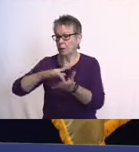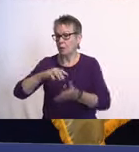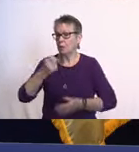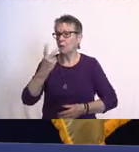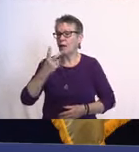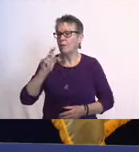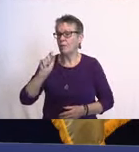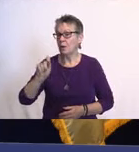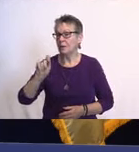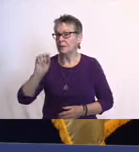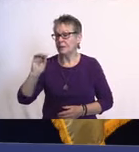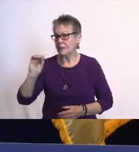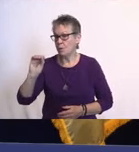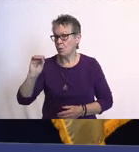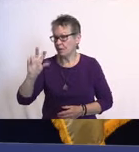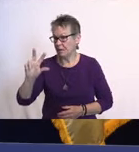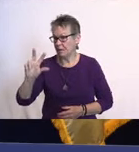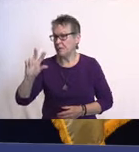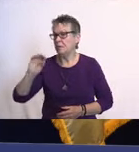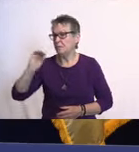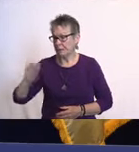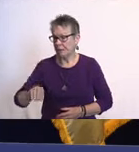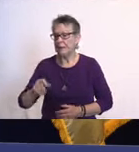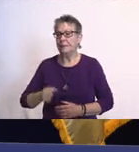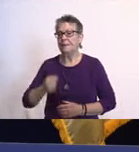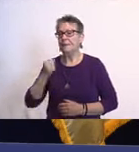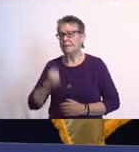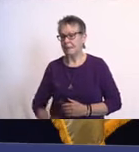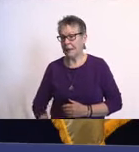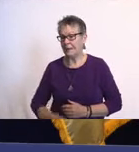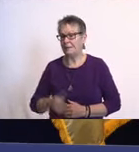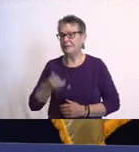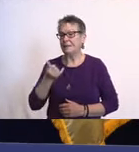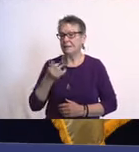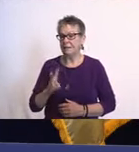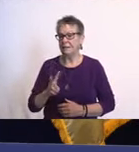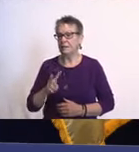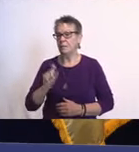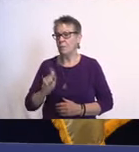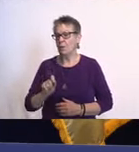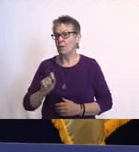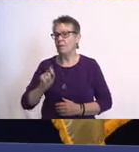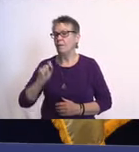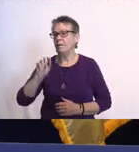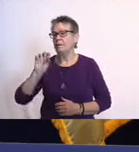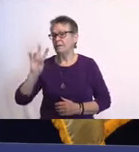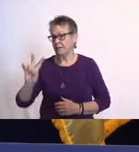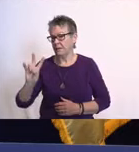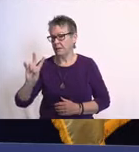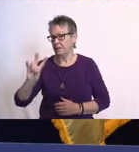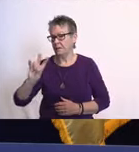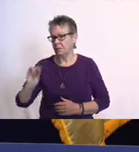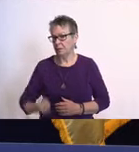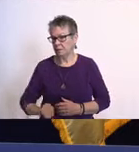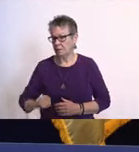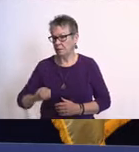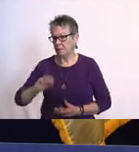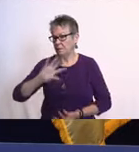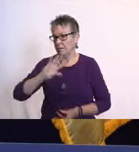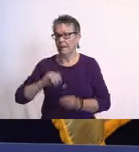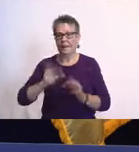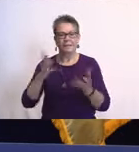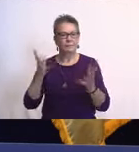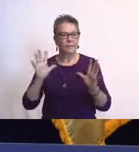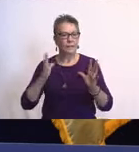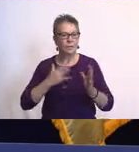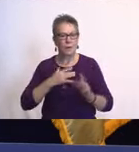12.03%. In the southern part of the state, 17.47%. That concludes my report. Please continue to stay safe.